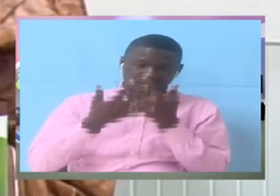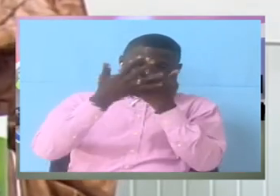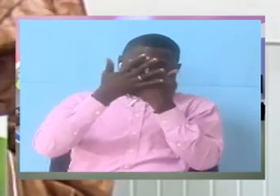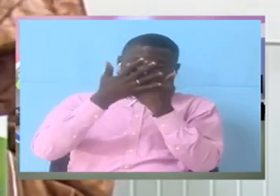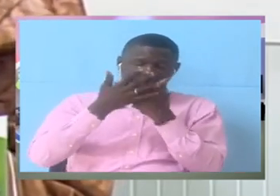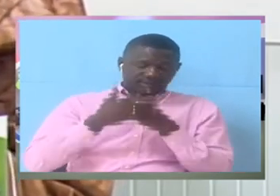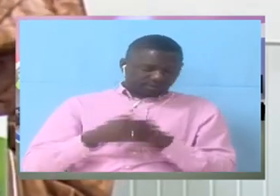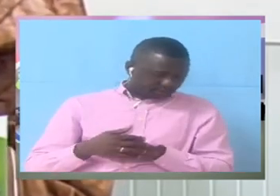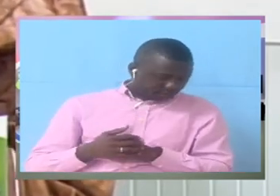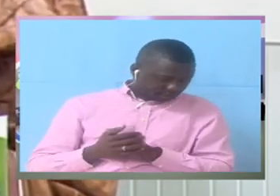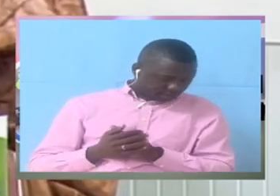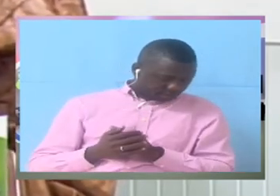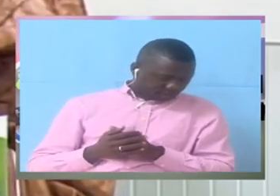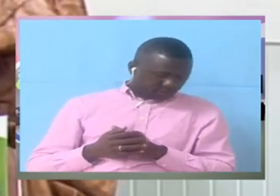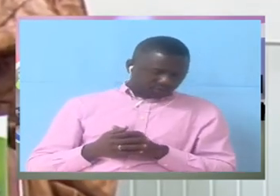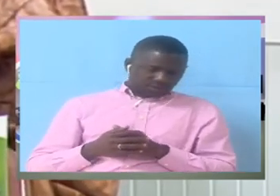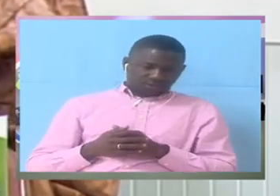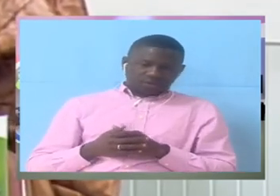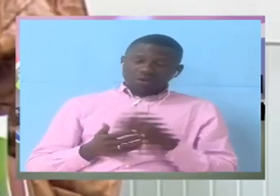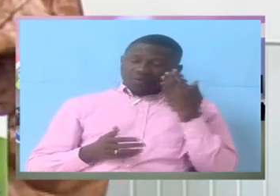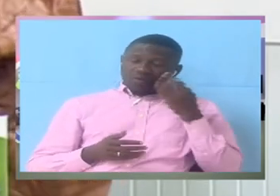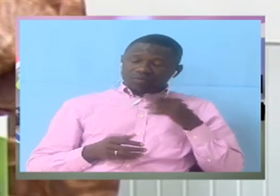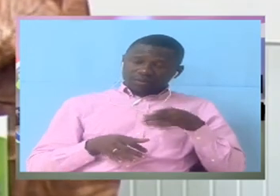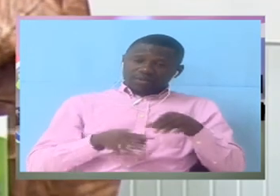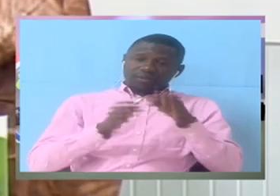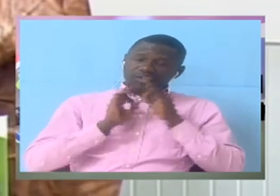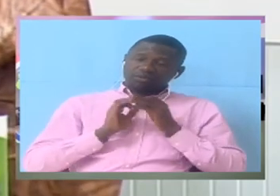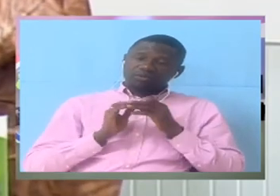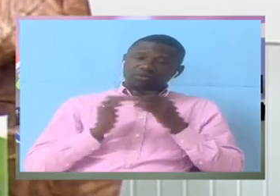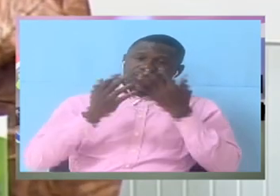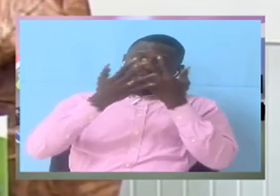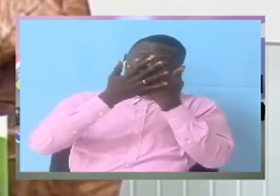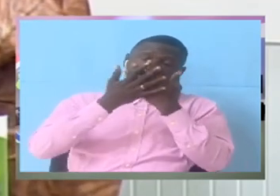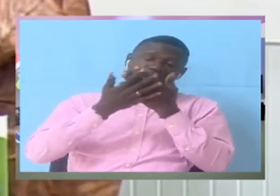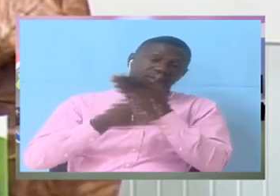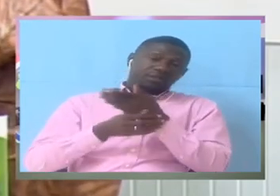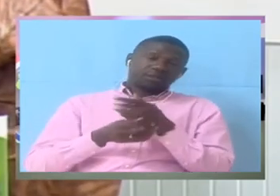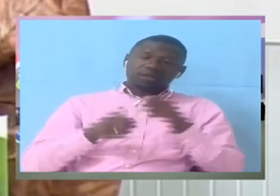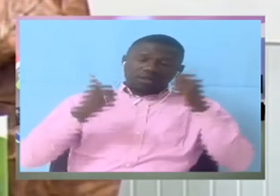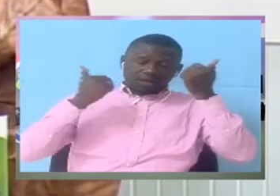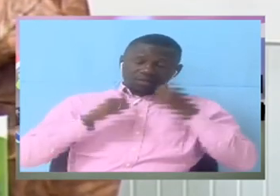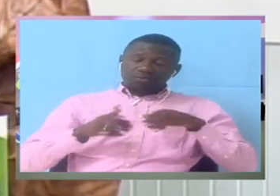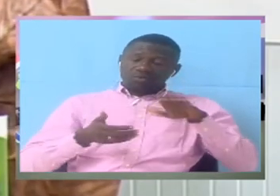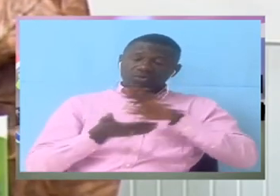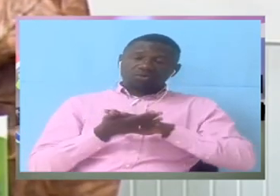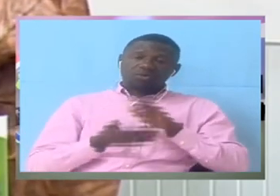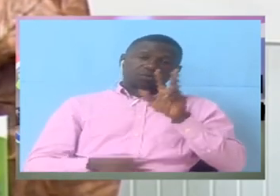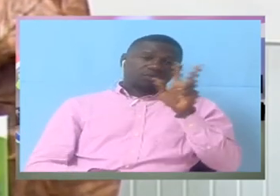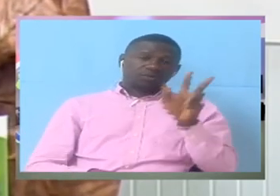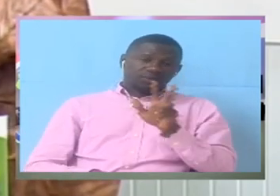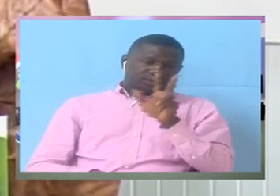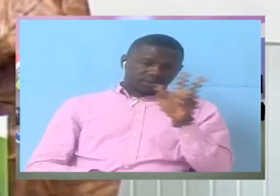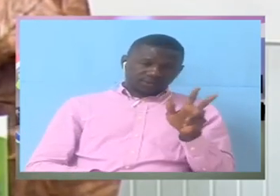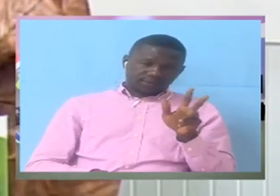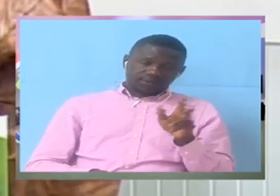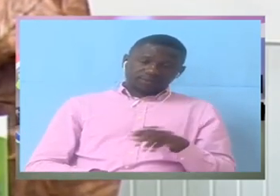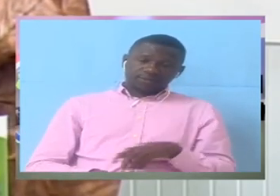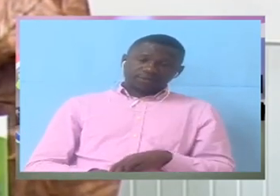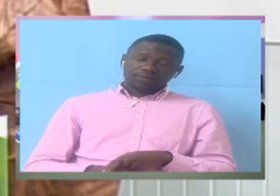When we were being taken to mile 2, Benta on Wednesday. It was on a